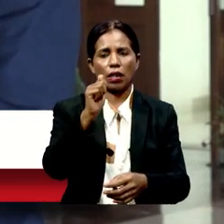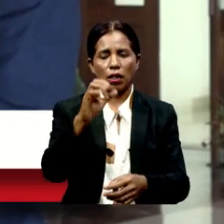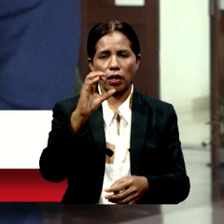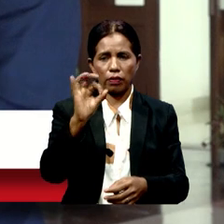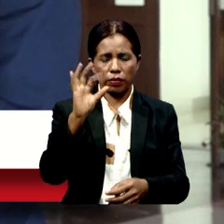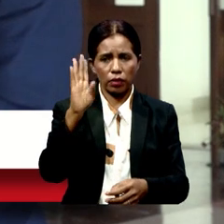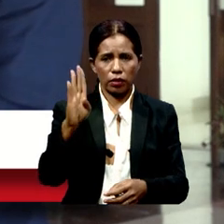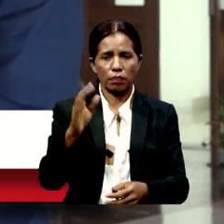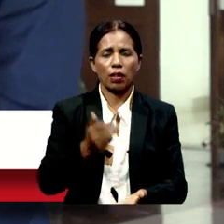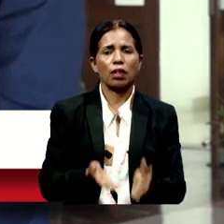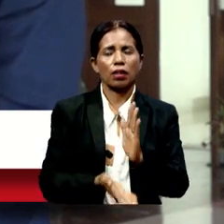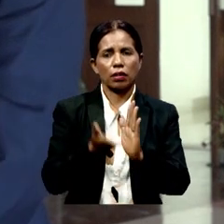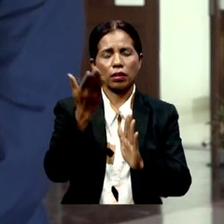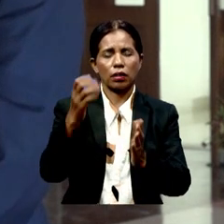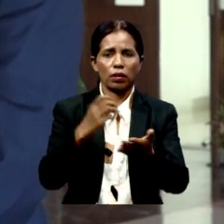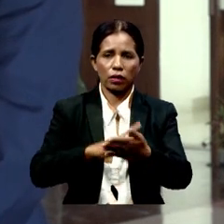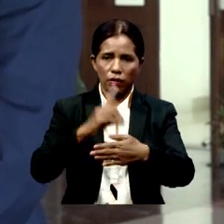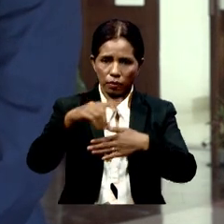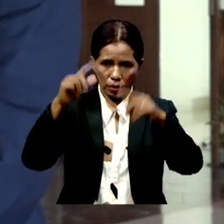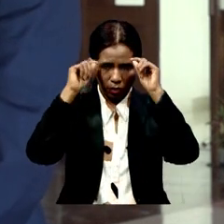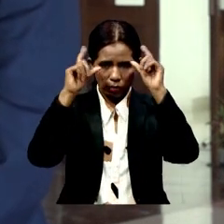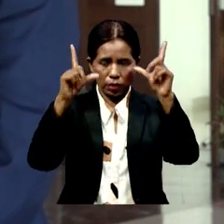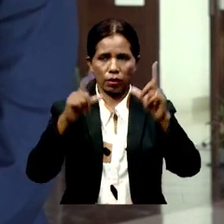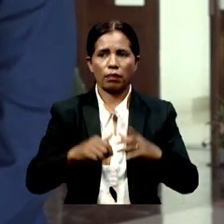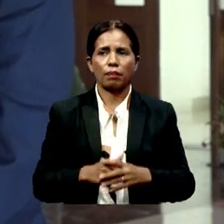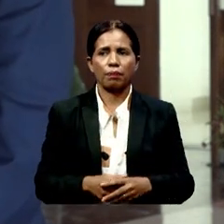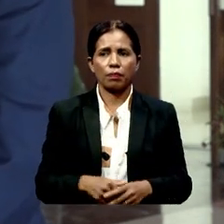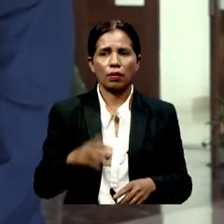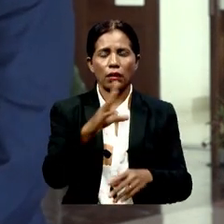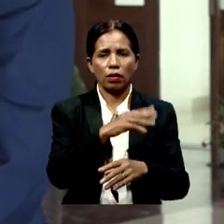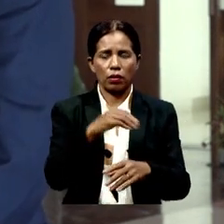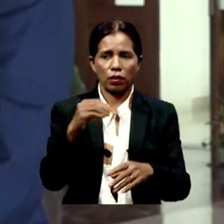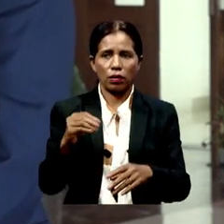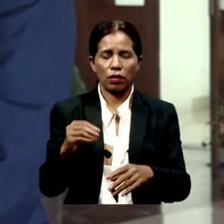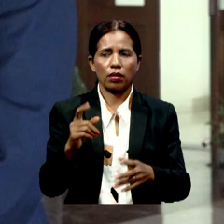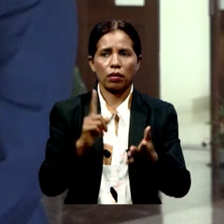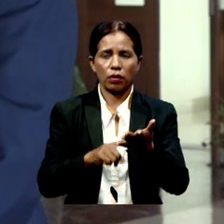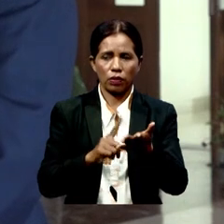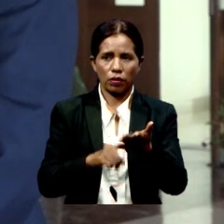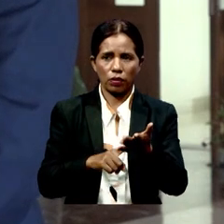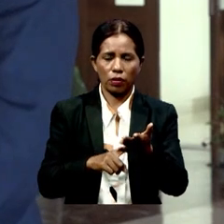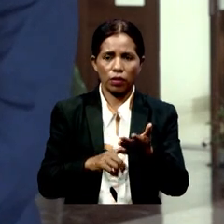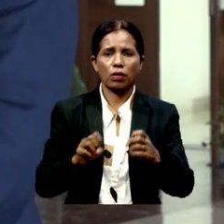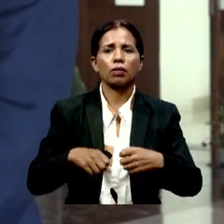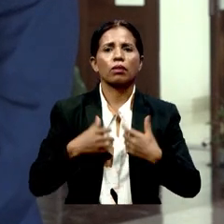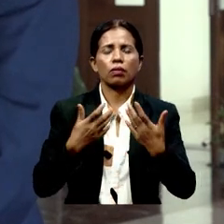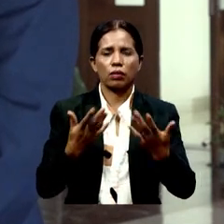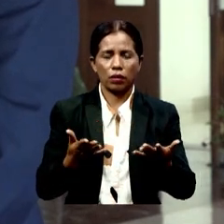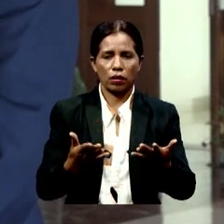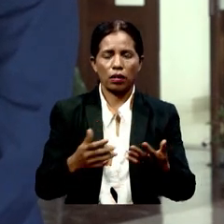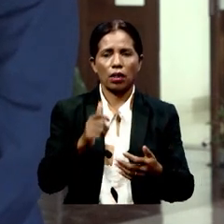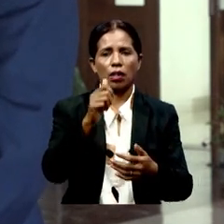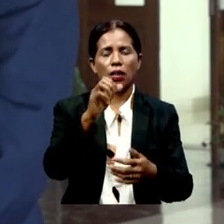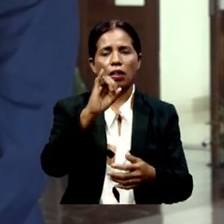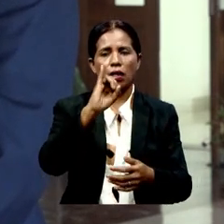nini contribution ba desenvolvimento e Timor-Leste. Nomos atu diskuti oinsa IFC